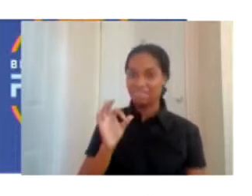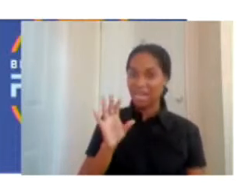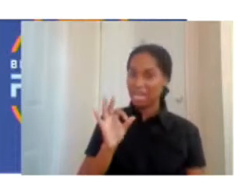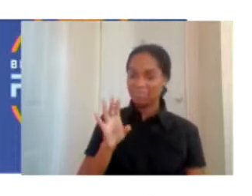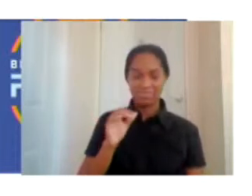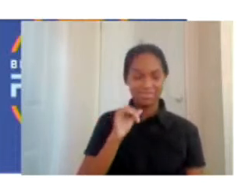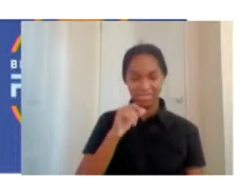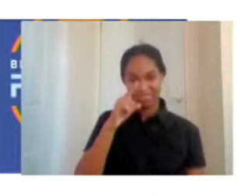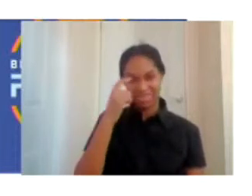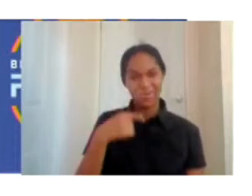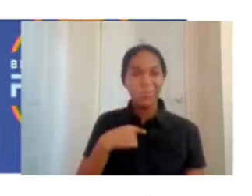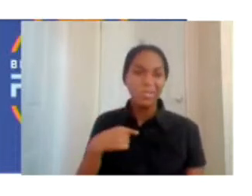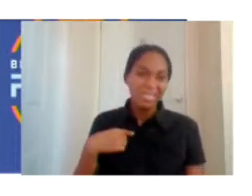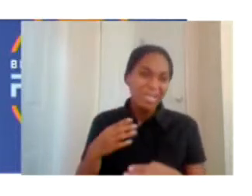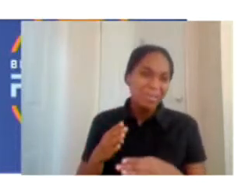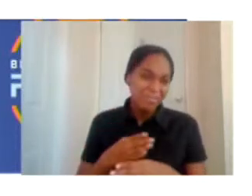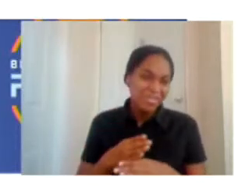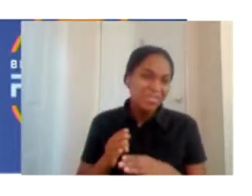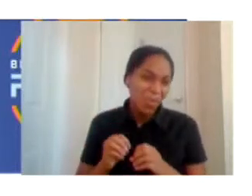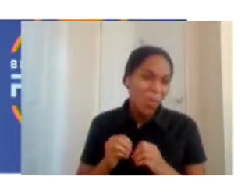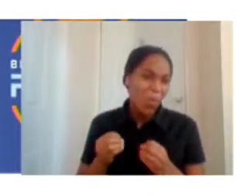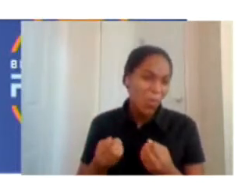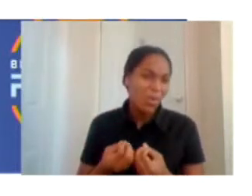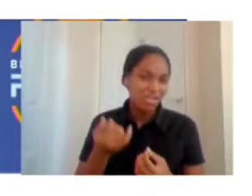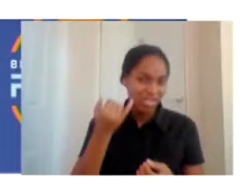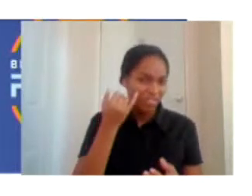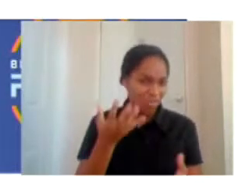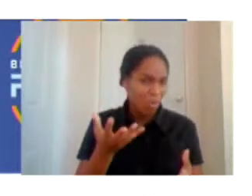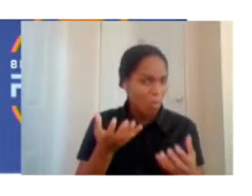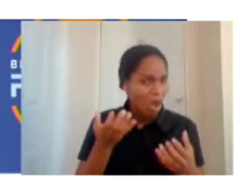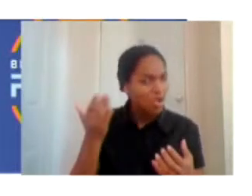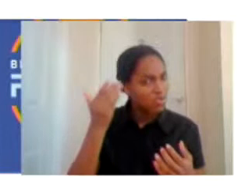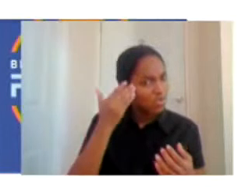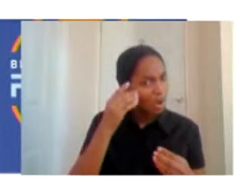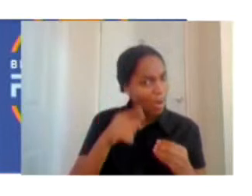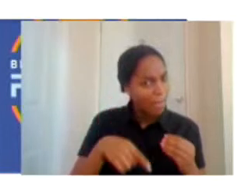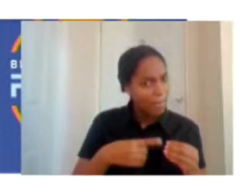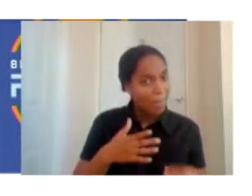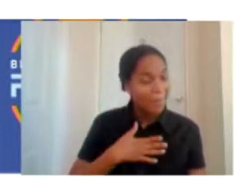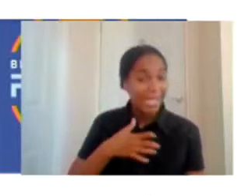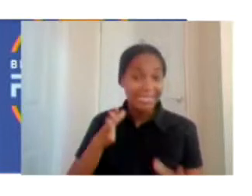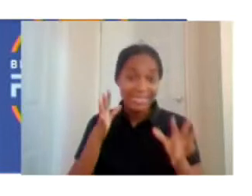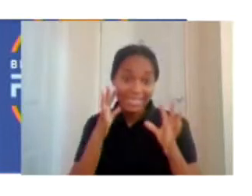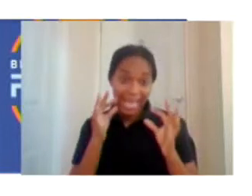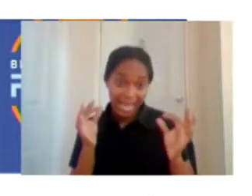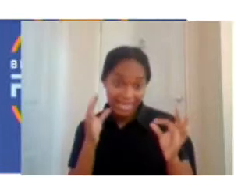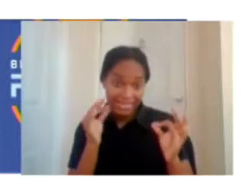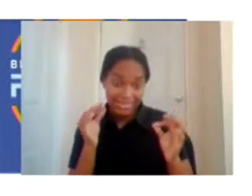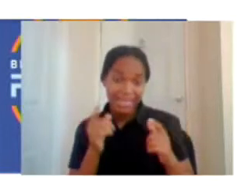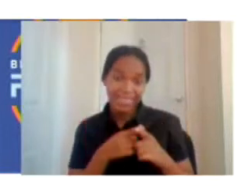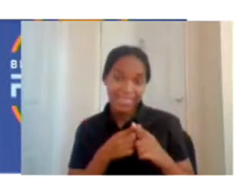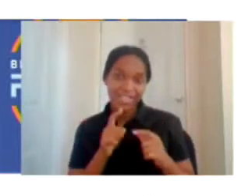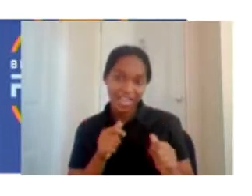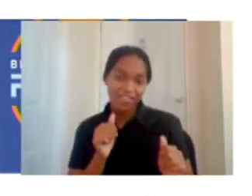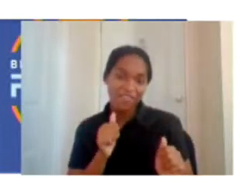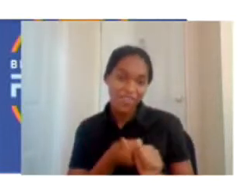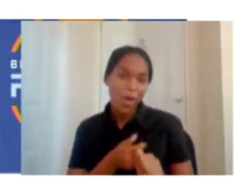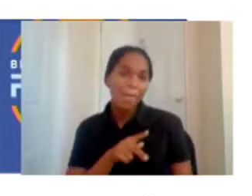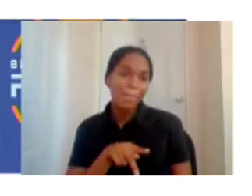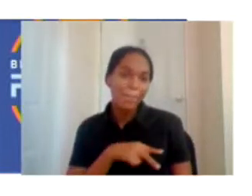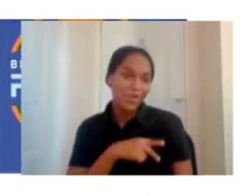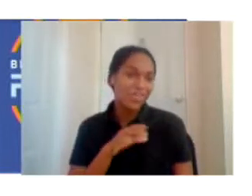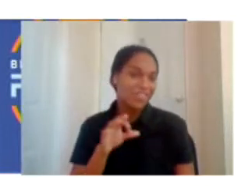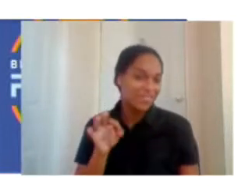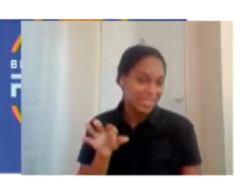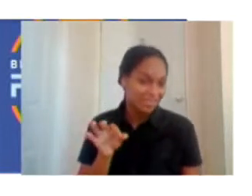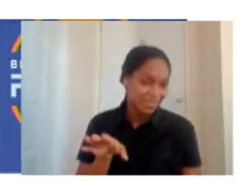a business organization. If you wanted to know about my cat, you should follow me personally on Facebook.